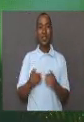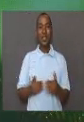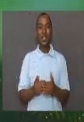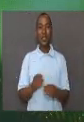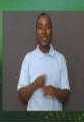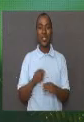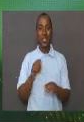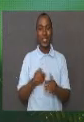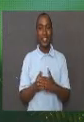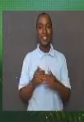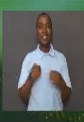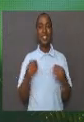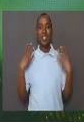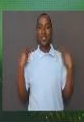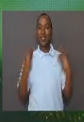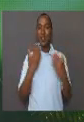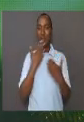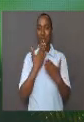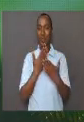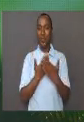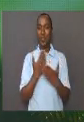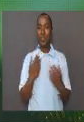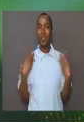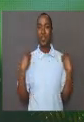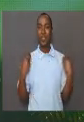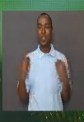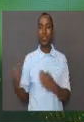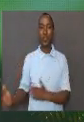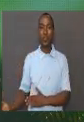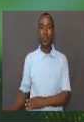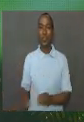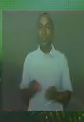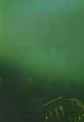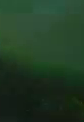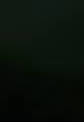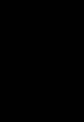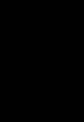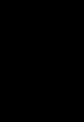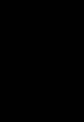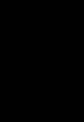Until next time, thank you, teacher. Thank you, students.